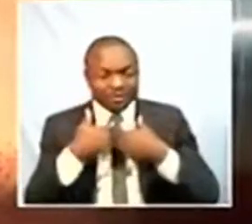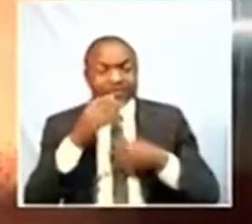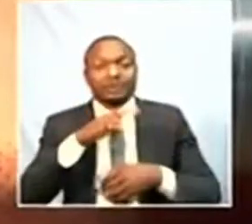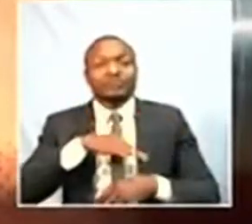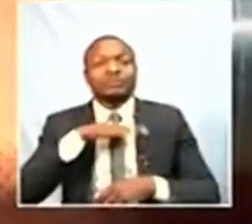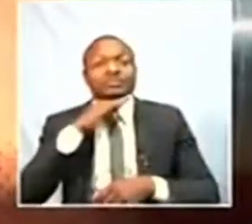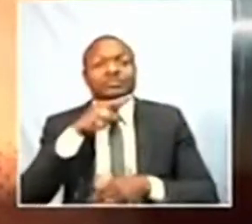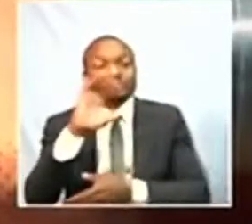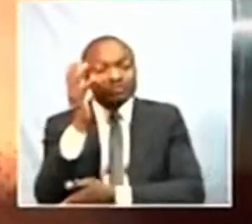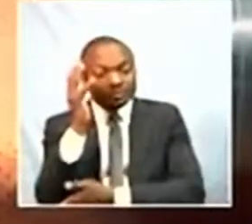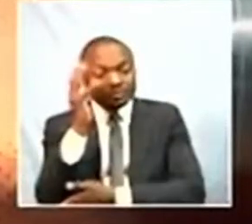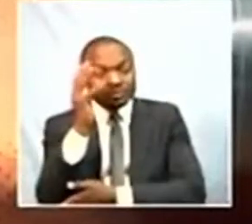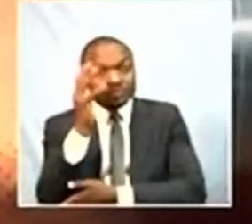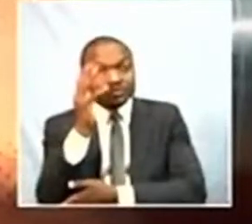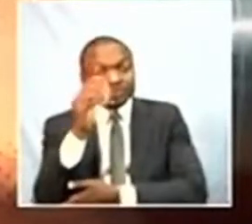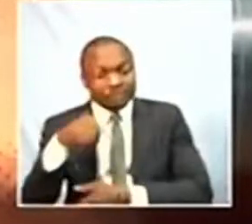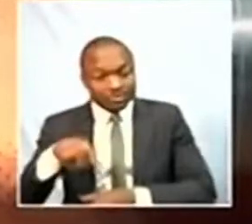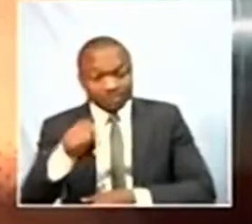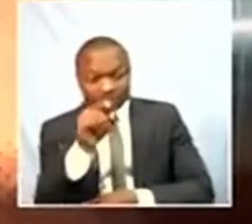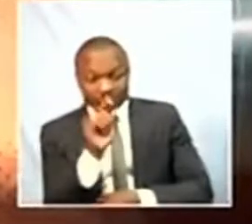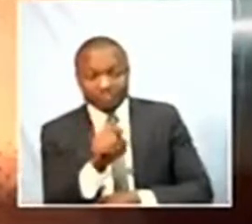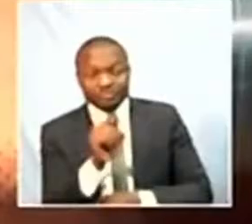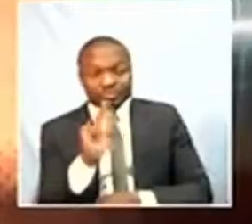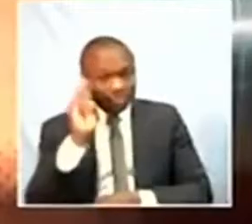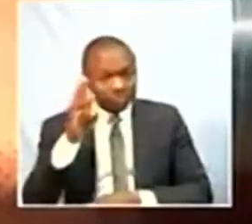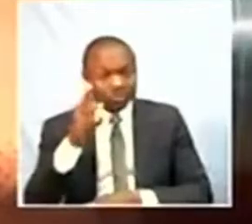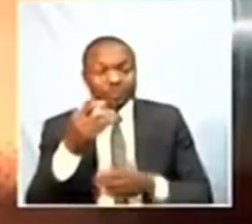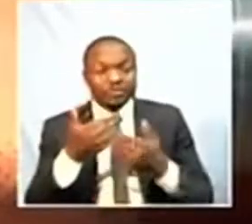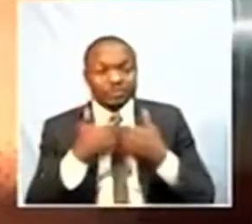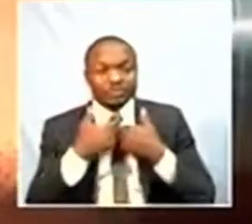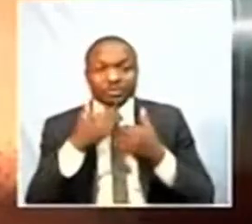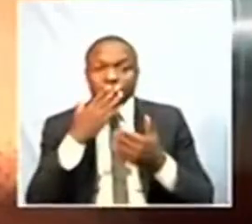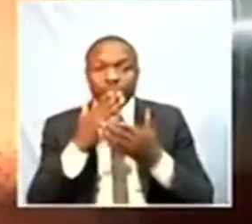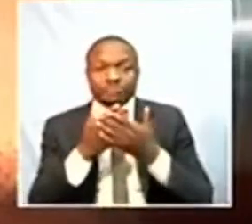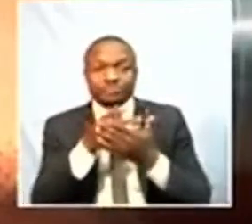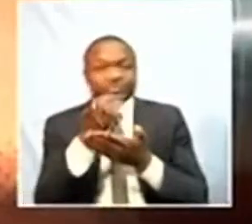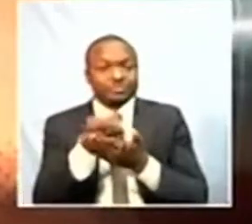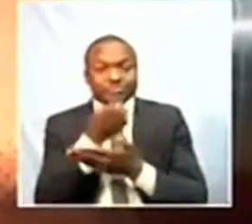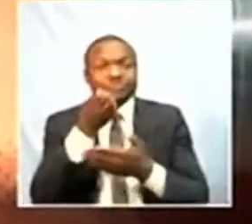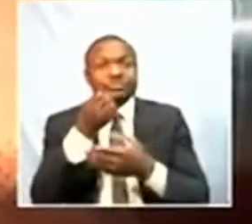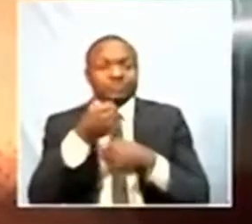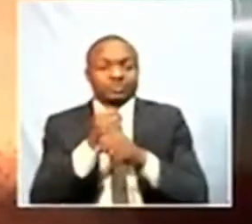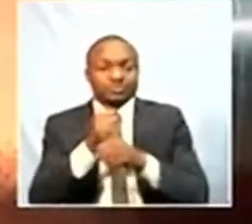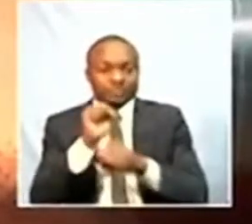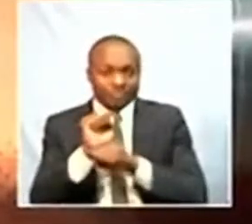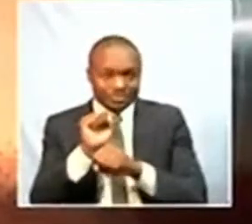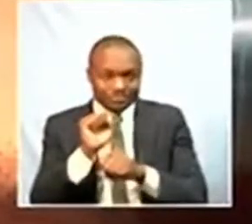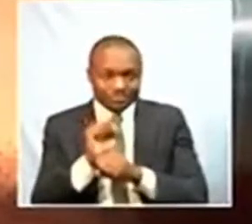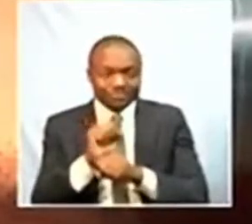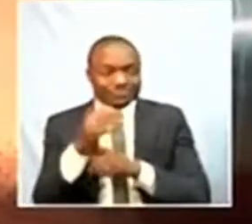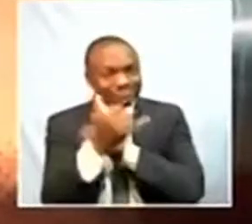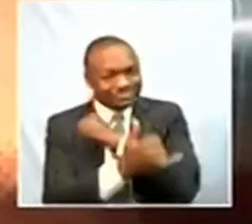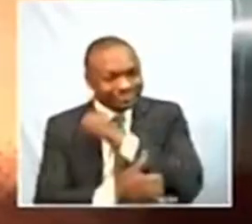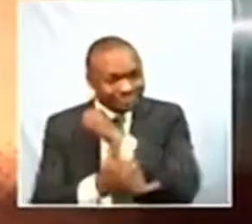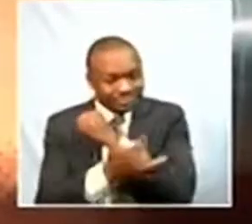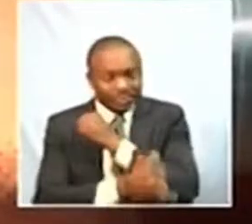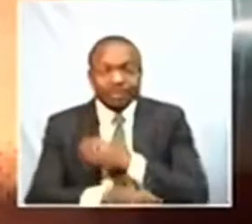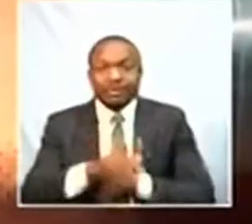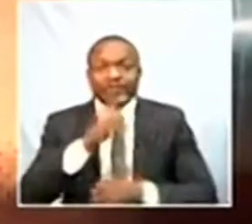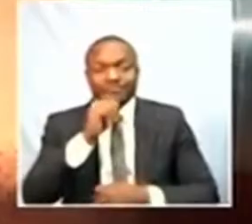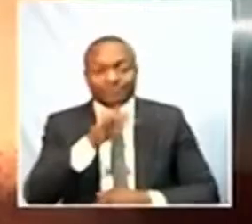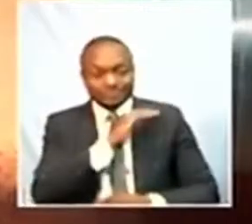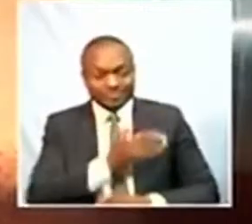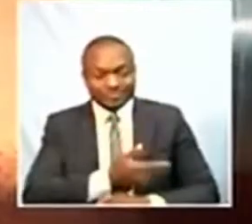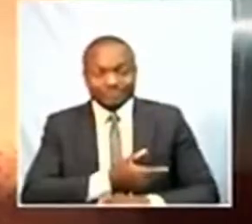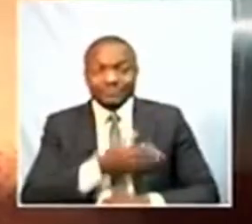to facilitate that, we will have a stable economy and will create employment for our countrymen and women.